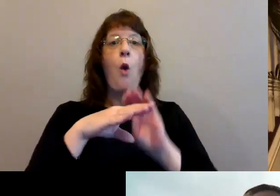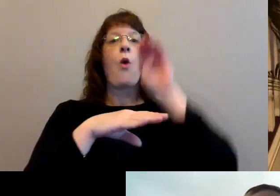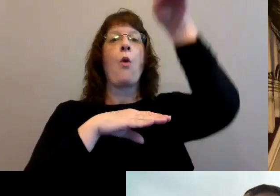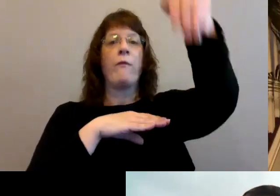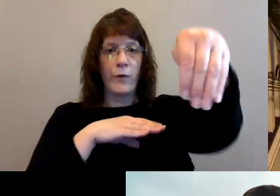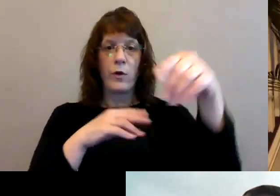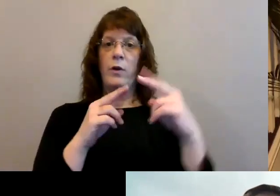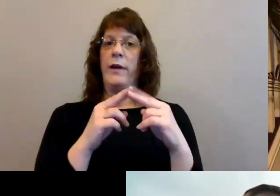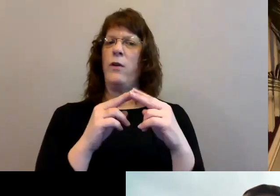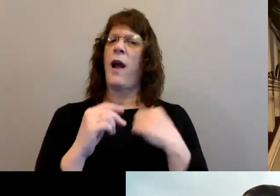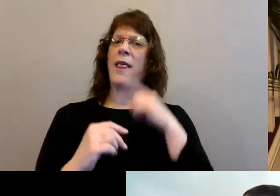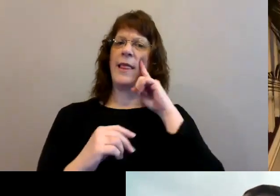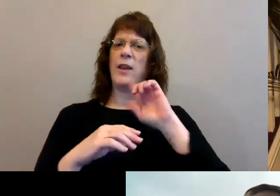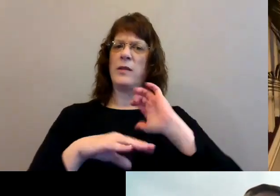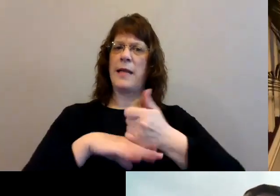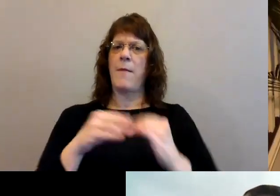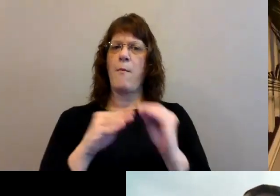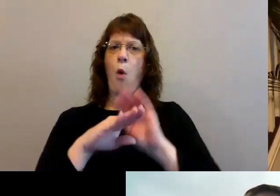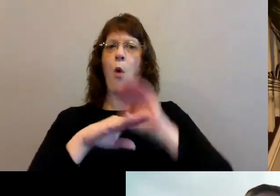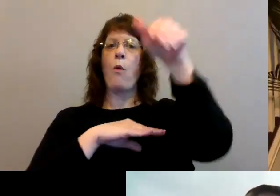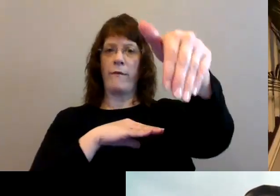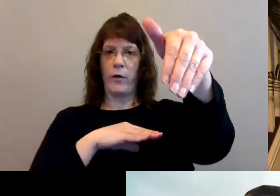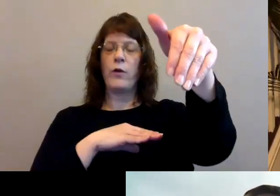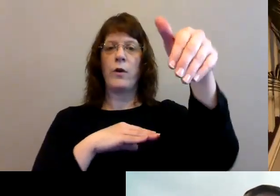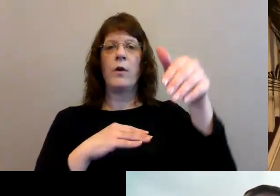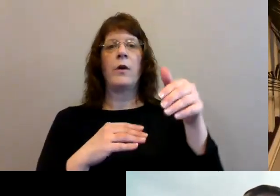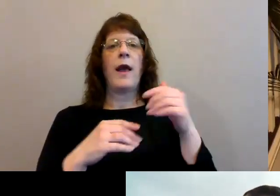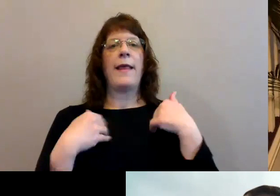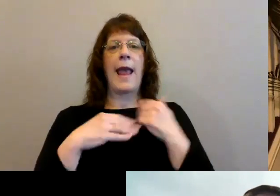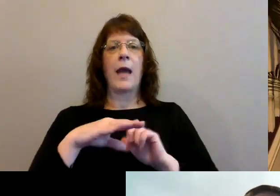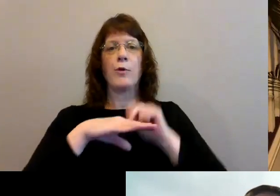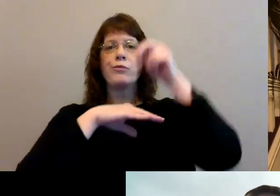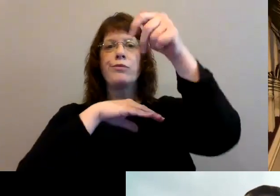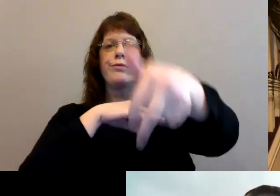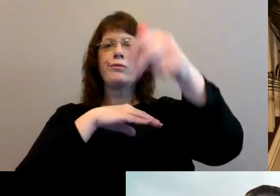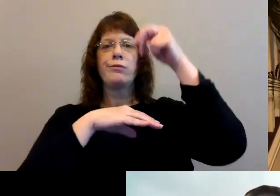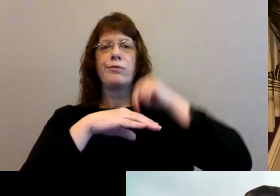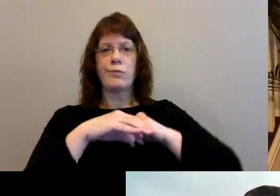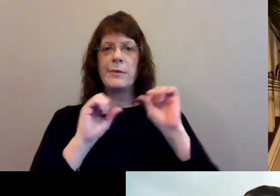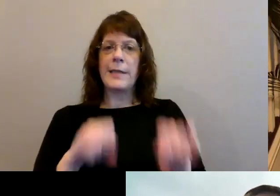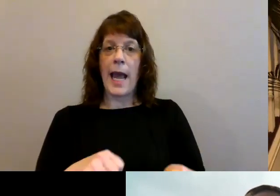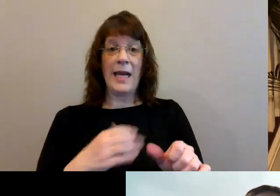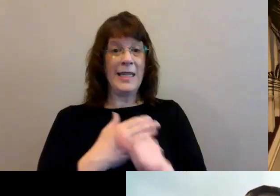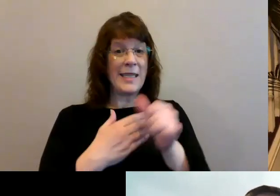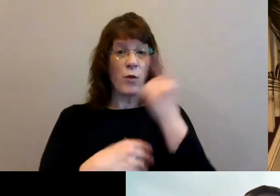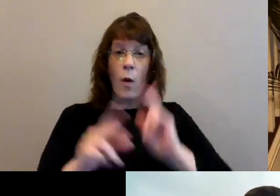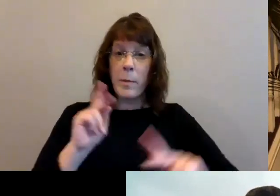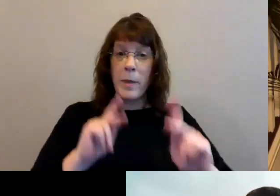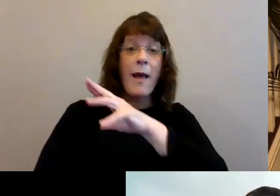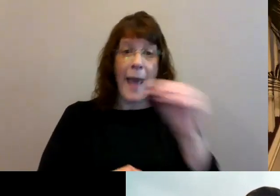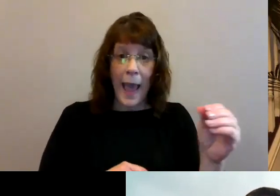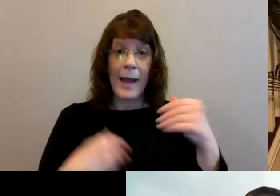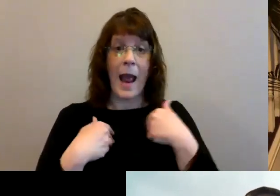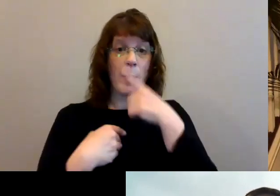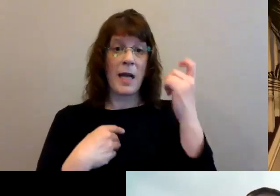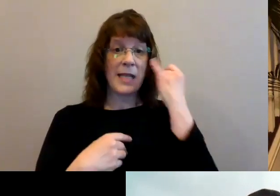And I think they're putting the over the highway ramps in some highways in Georgia because it's dangerous for people and animals, because if you get whacked by a